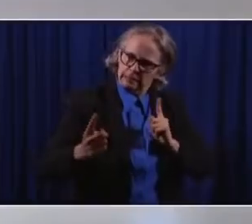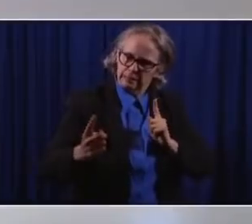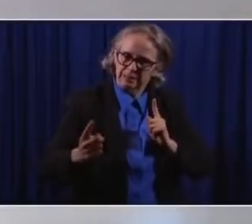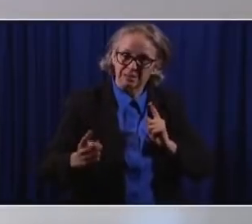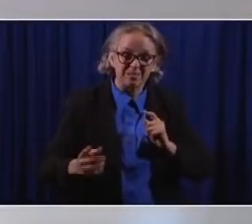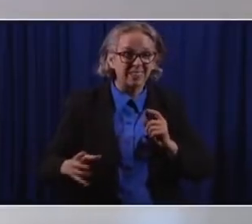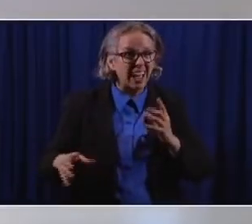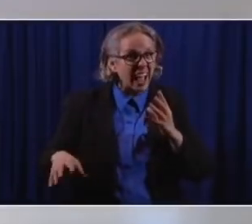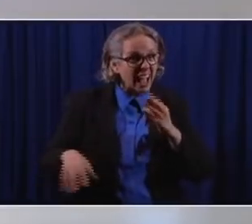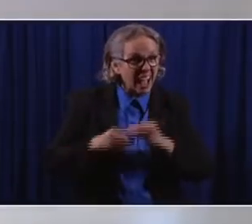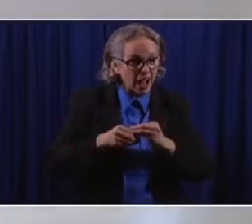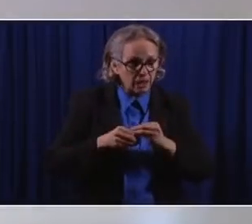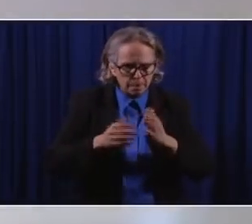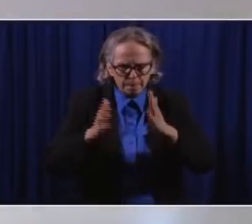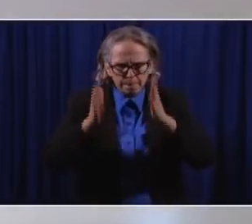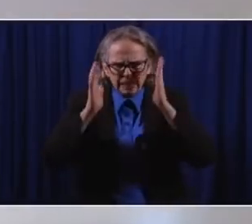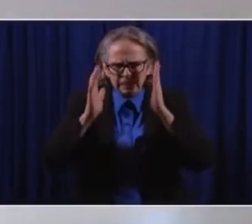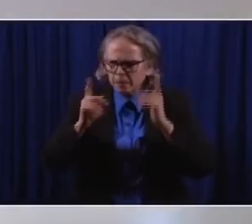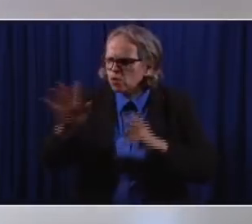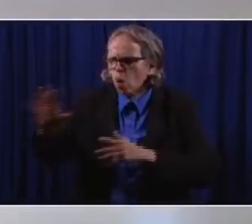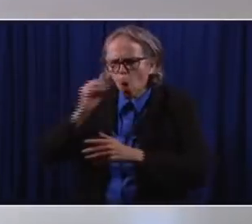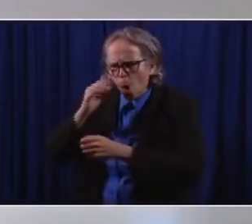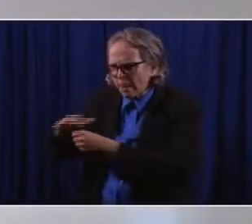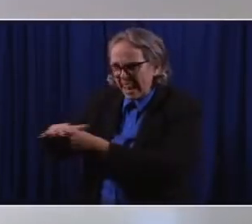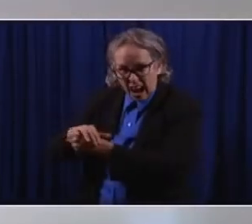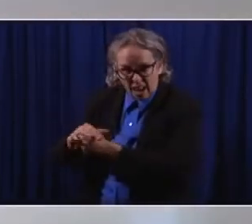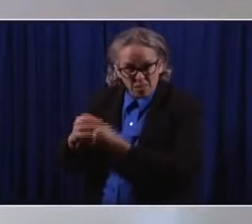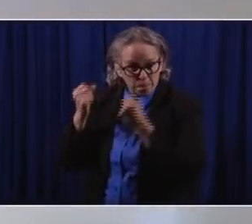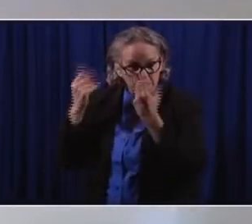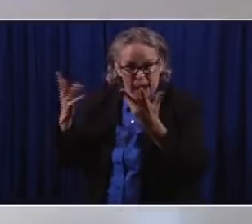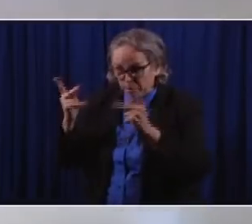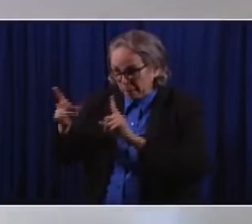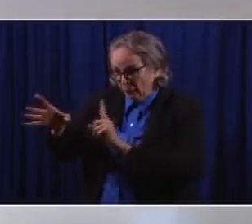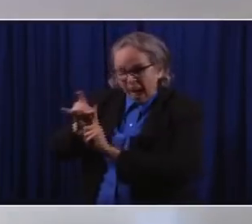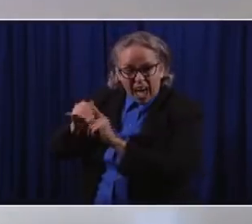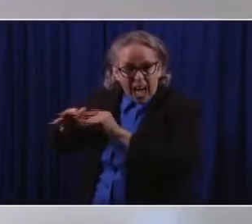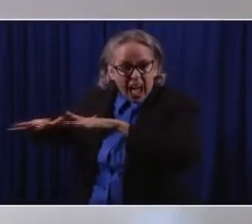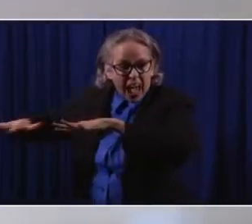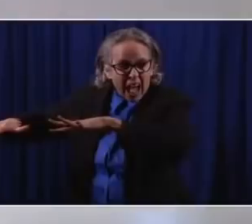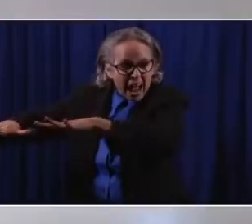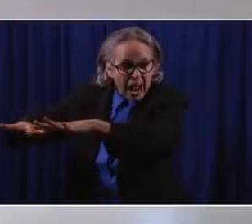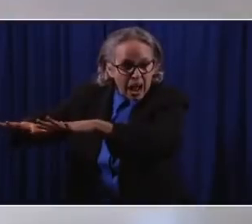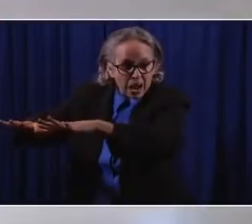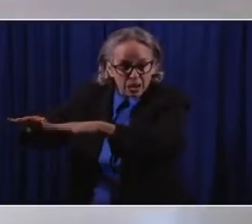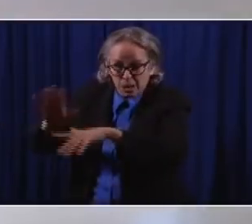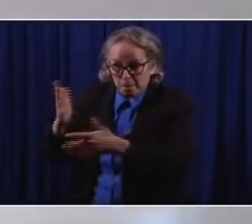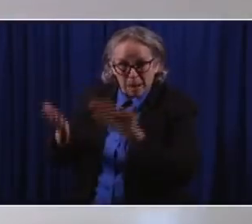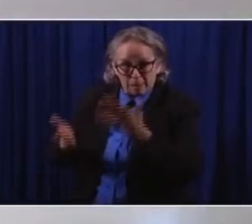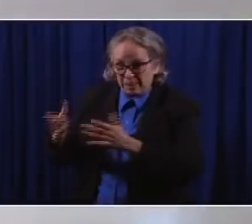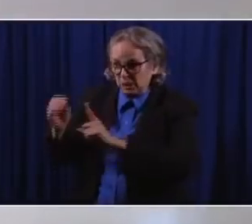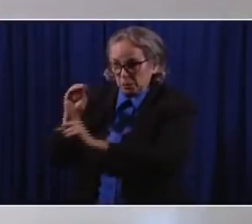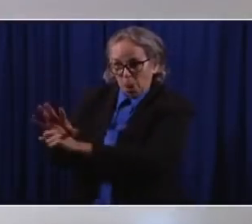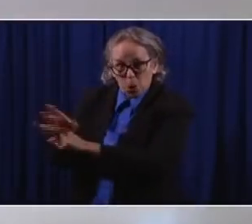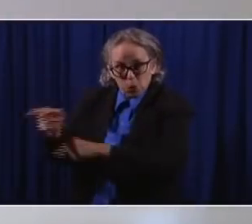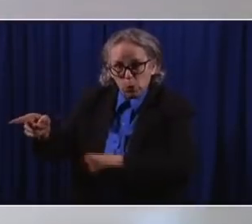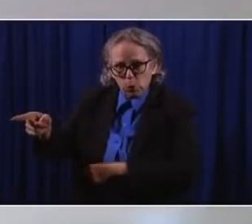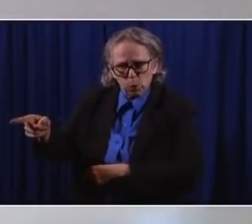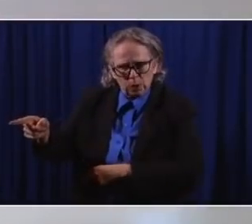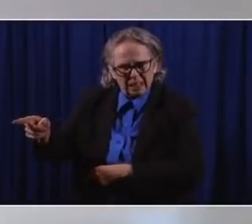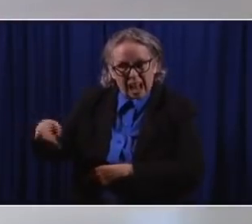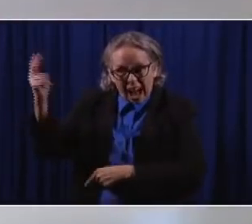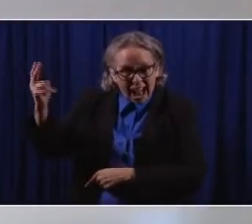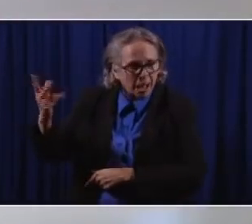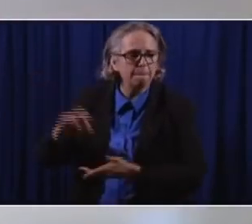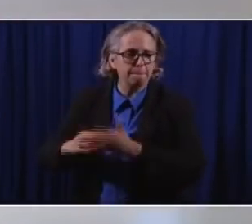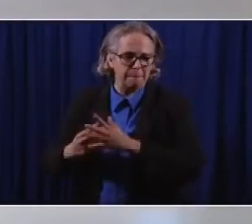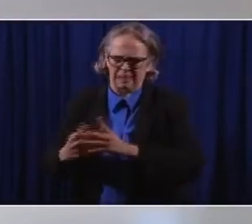is high, that means that your risk of exposure is also higher if you've been out. It is so important that we all do